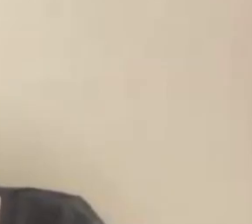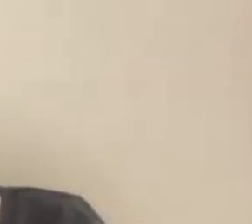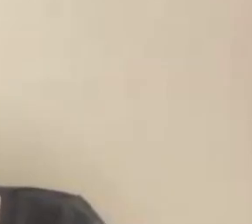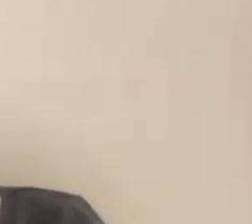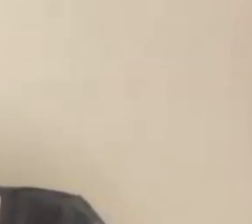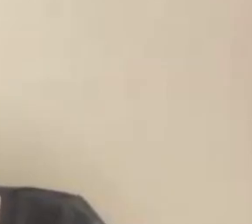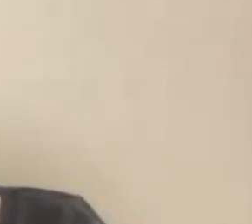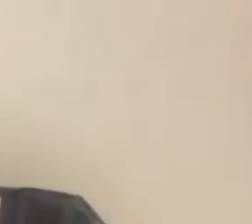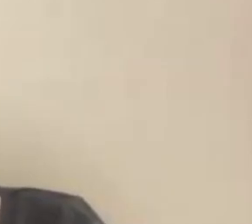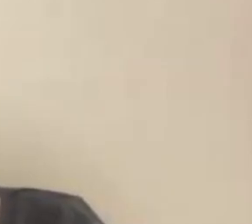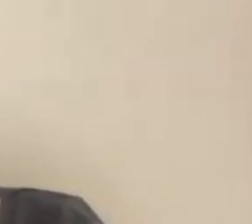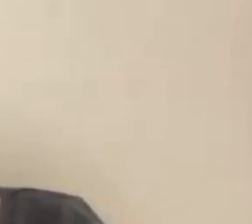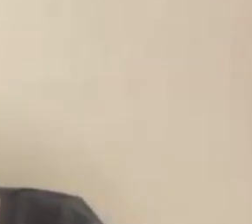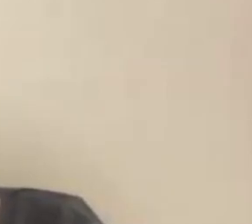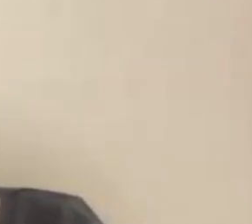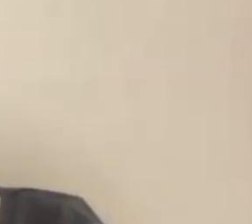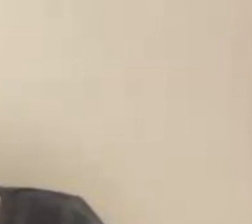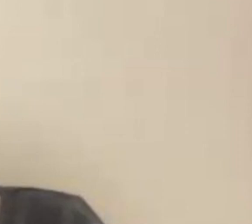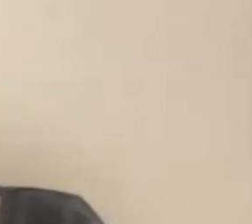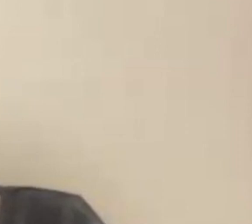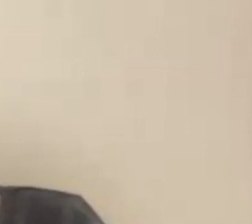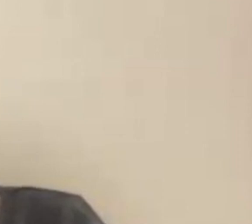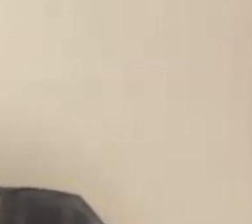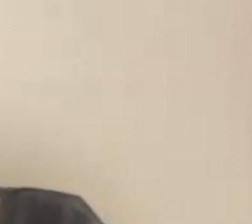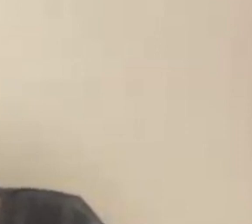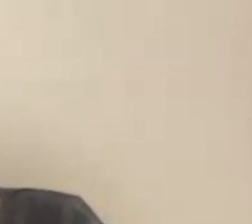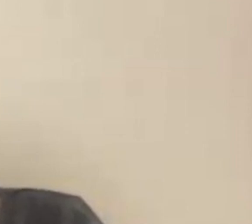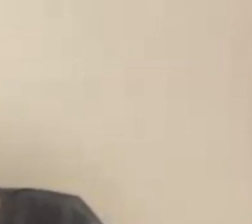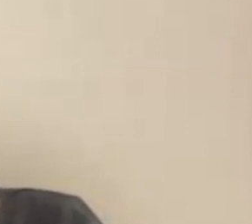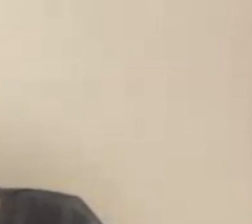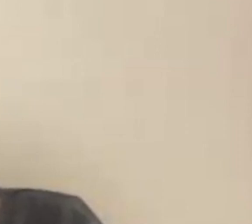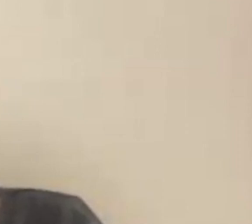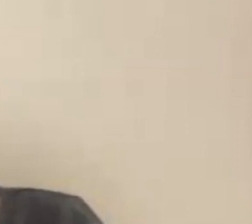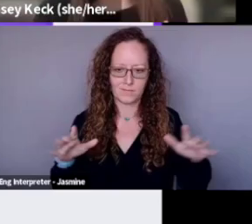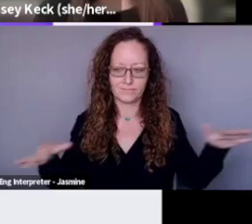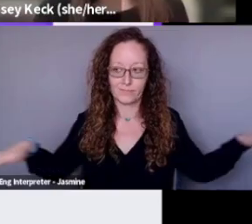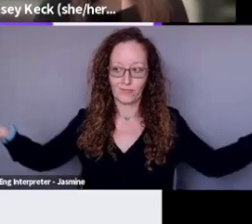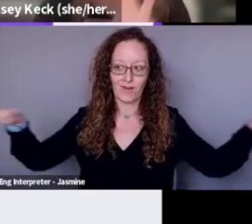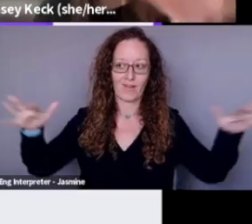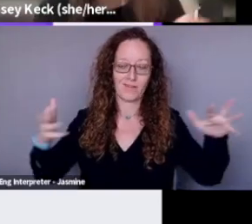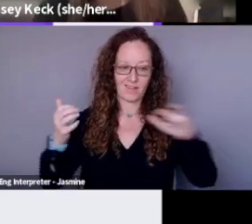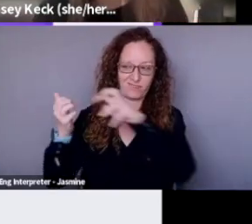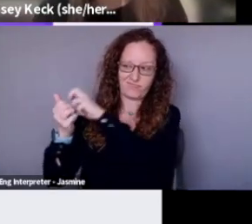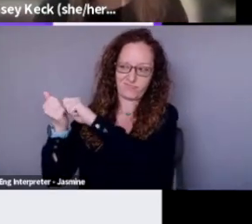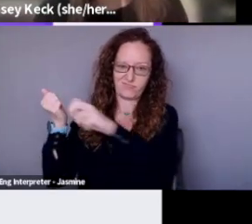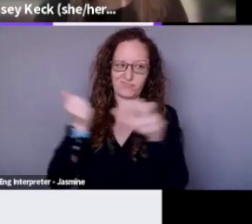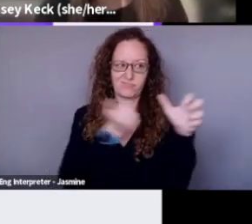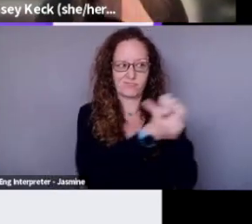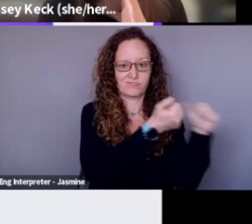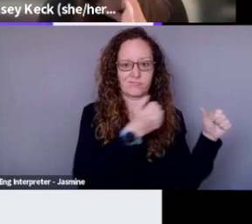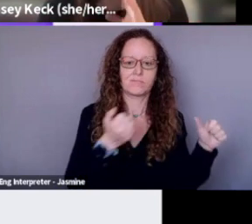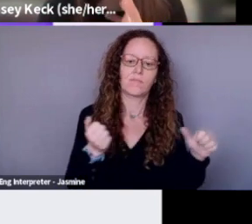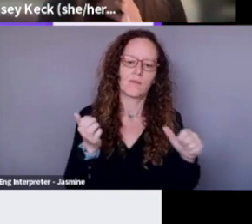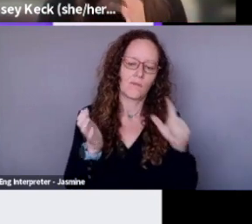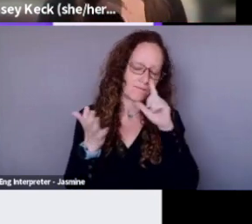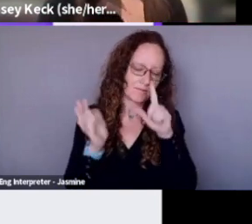thinking more like they're rolling this out, but things are kind of destroyed around them. So these are some research pictures that I did,